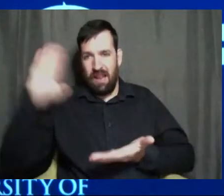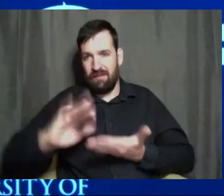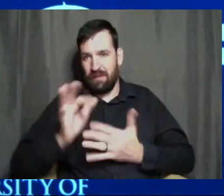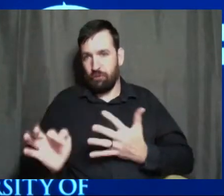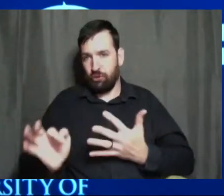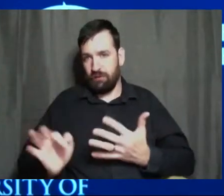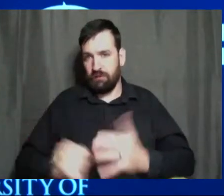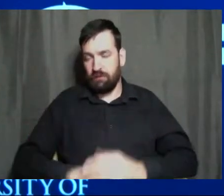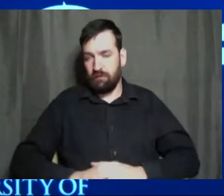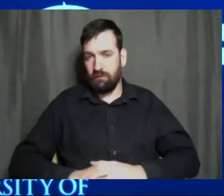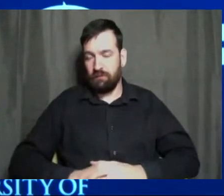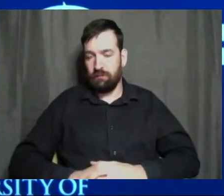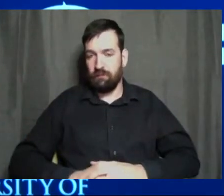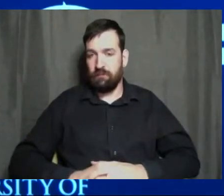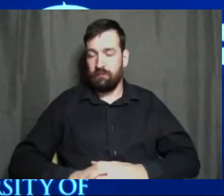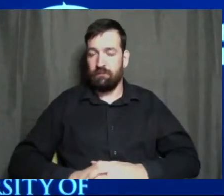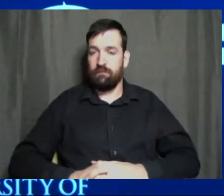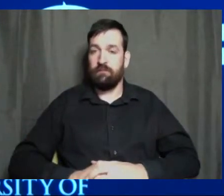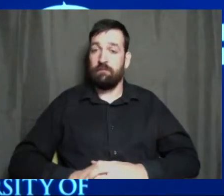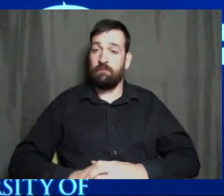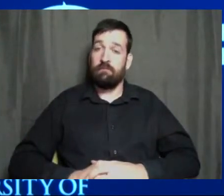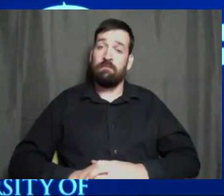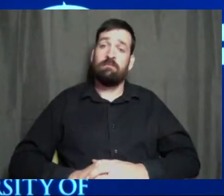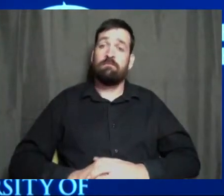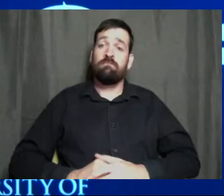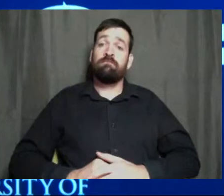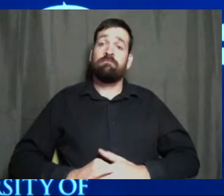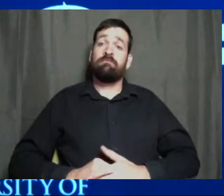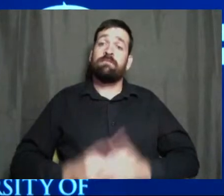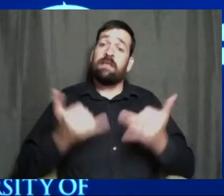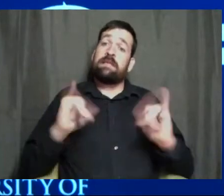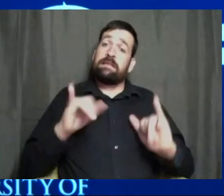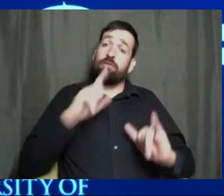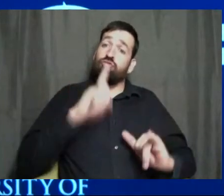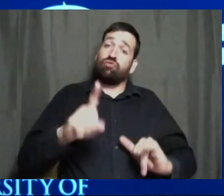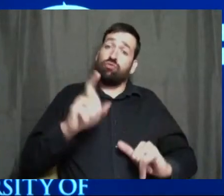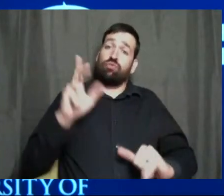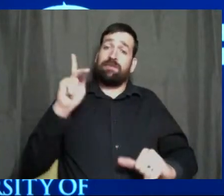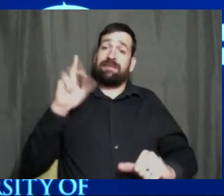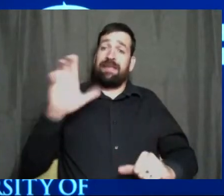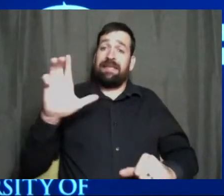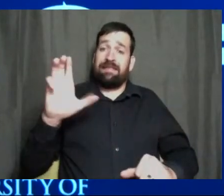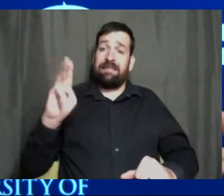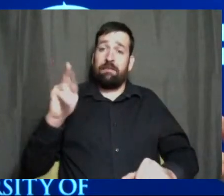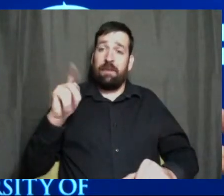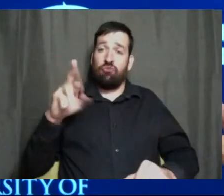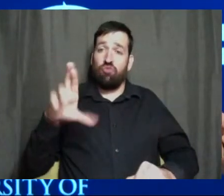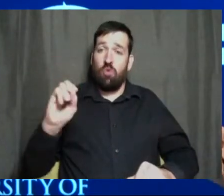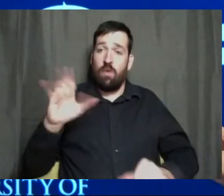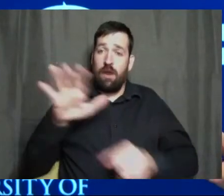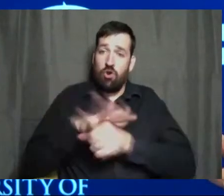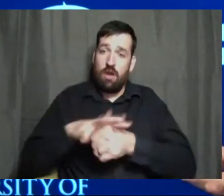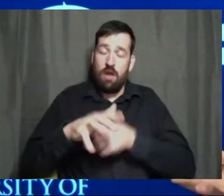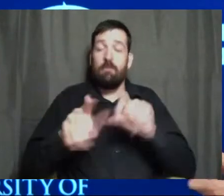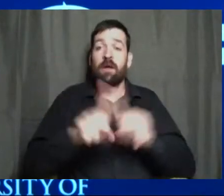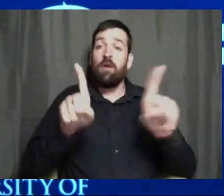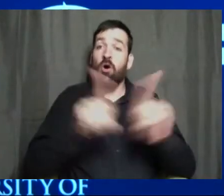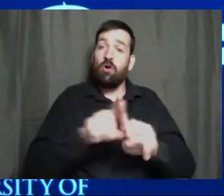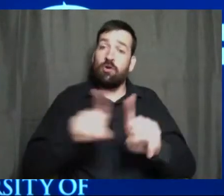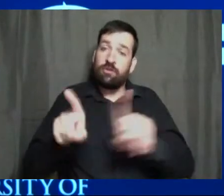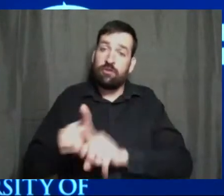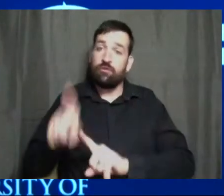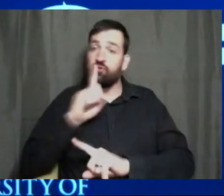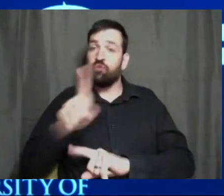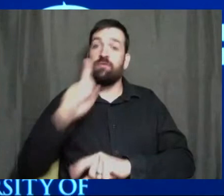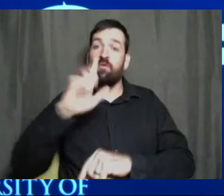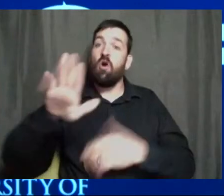so, that certainly holds true in our Kansas City metro area, but that is also the case to every disaster that